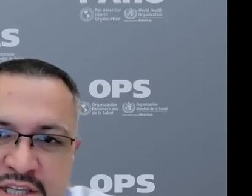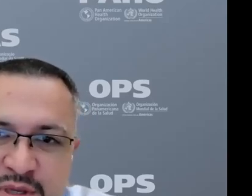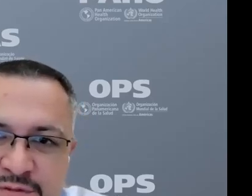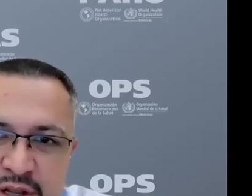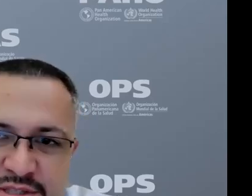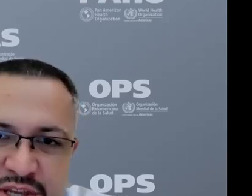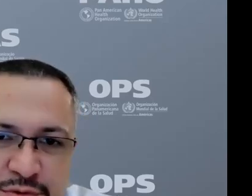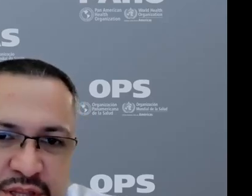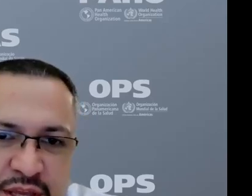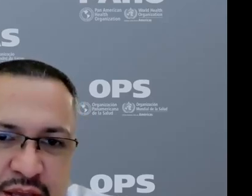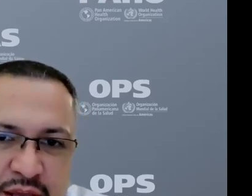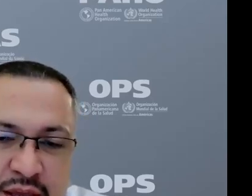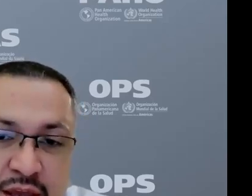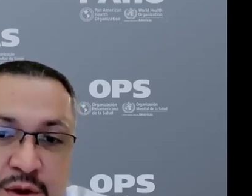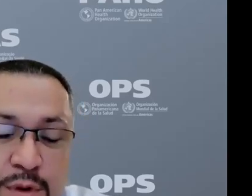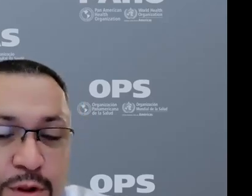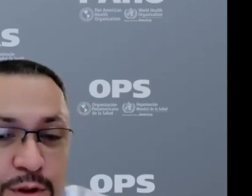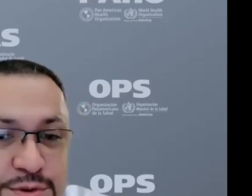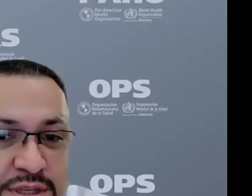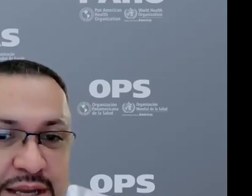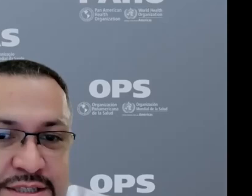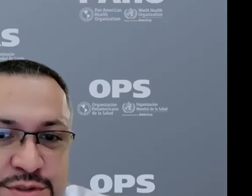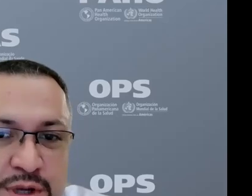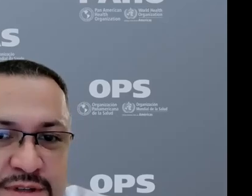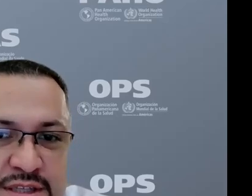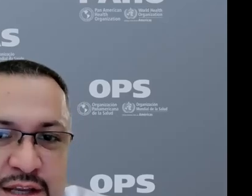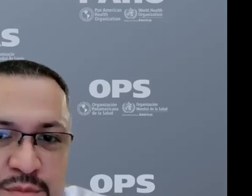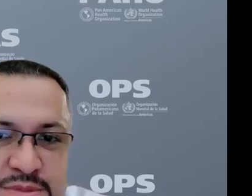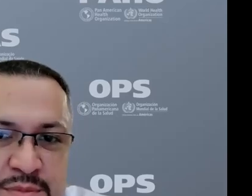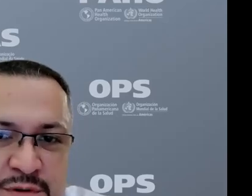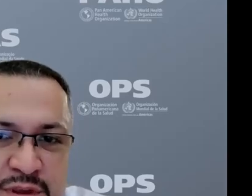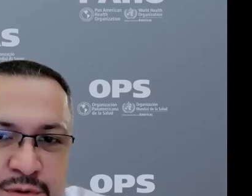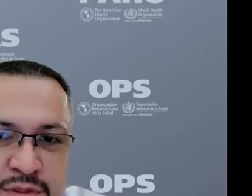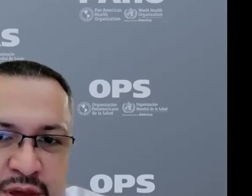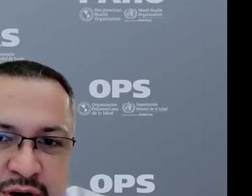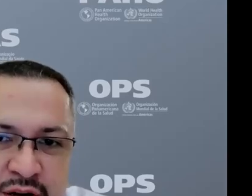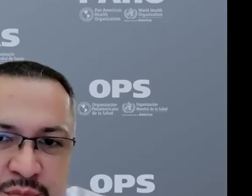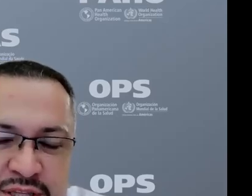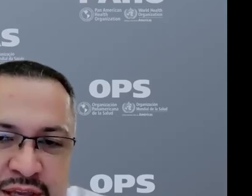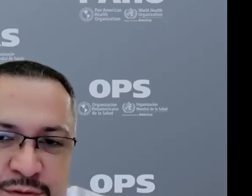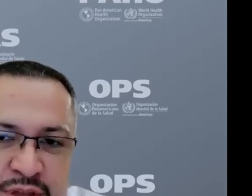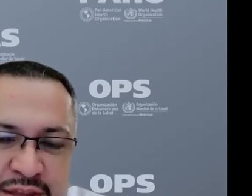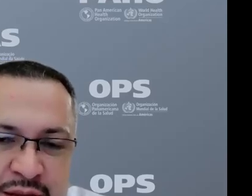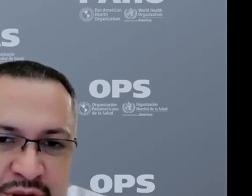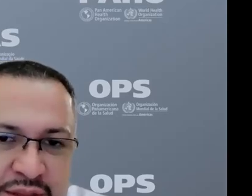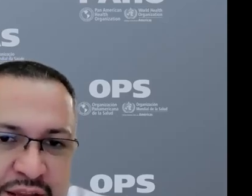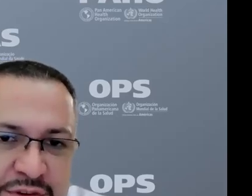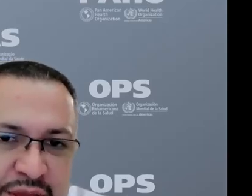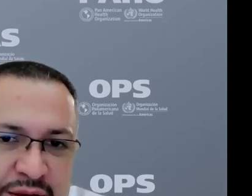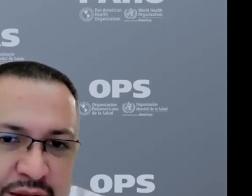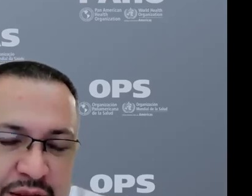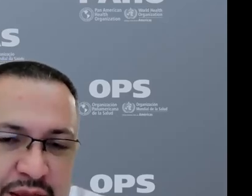Multisectoral Engagement Corporate Security. We also are delighted to have Natalia Gomez, member of the UNDRR Committee for the Latin America